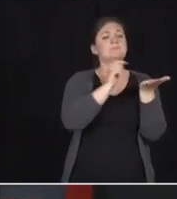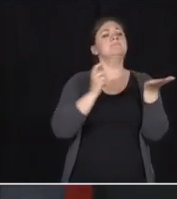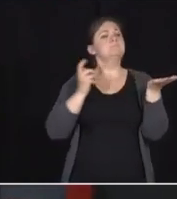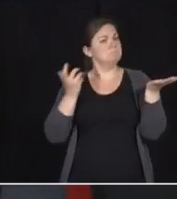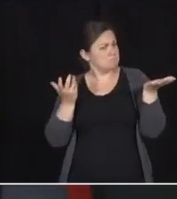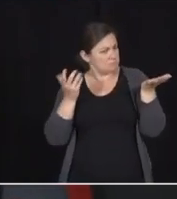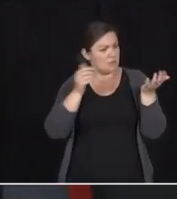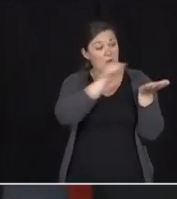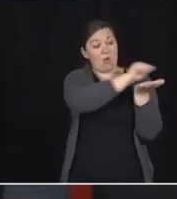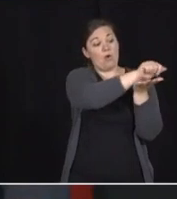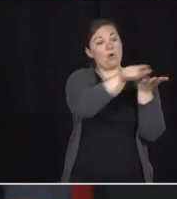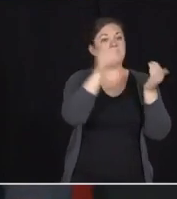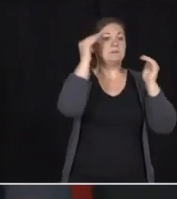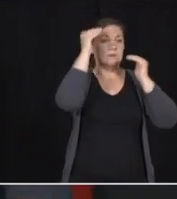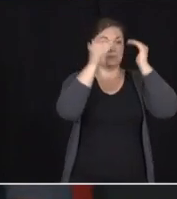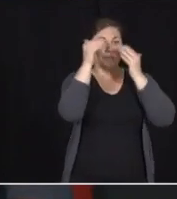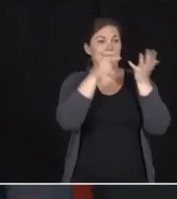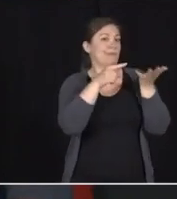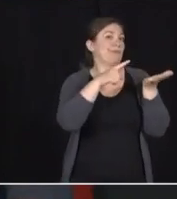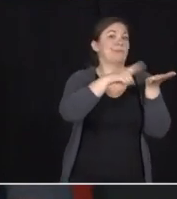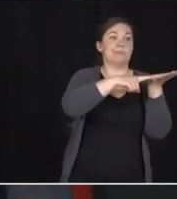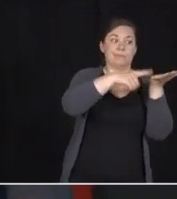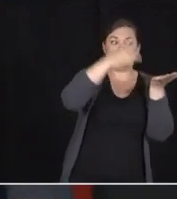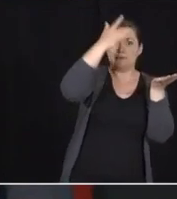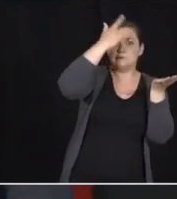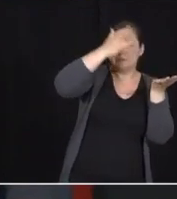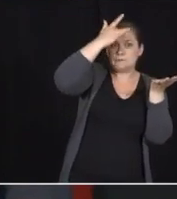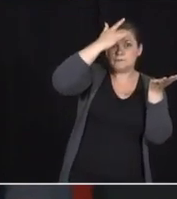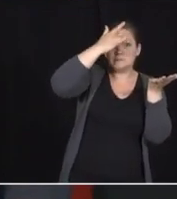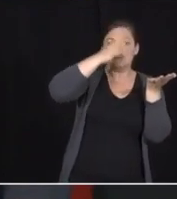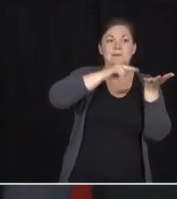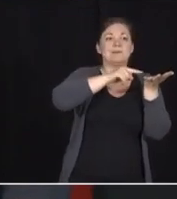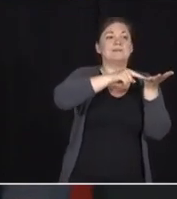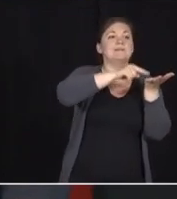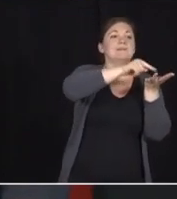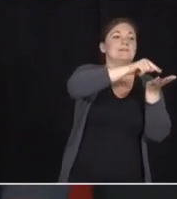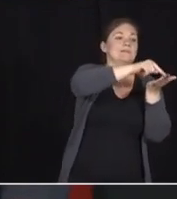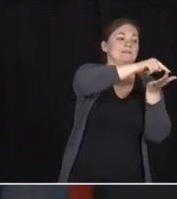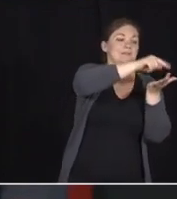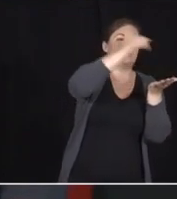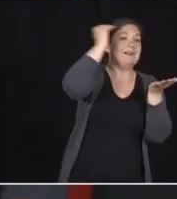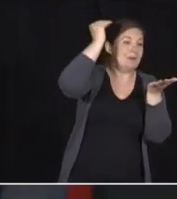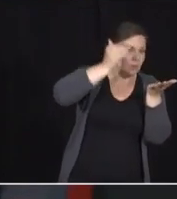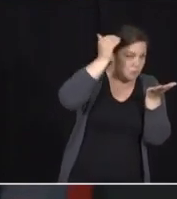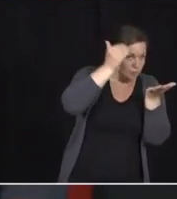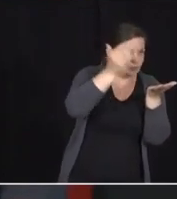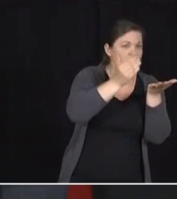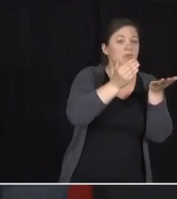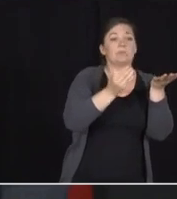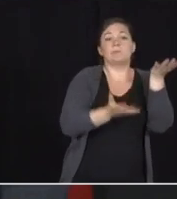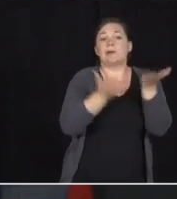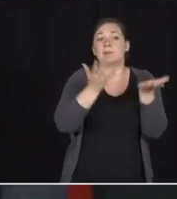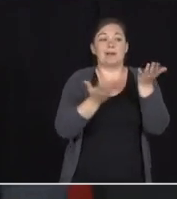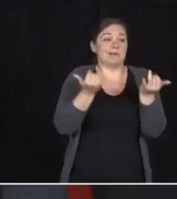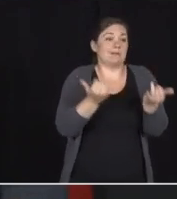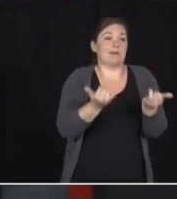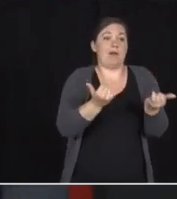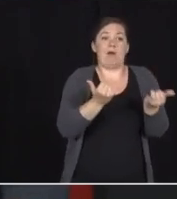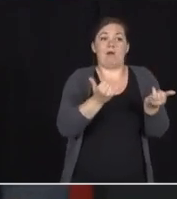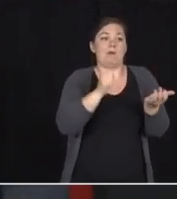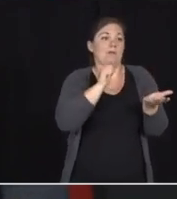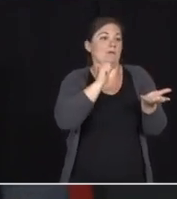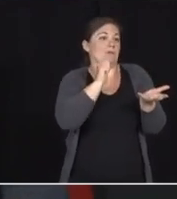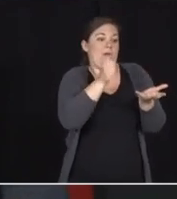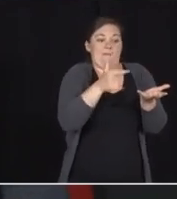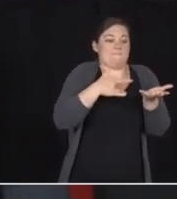get tested. If one person has symptoms, the other members of the family may be asymptomatic at the moment, but